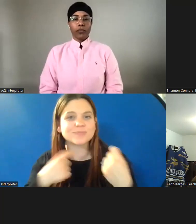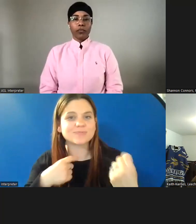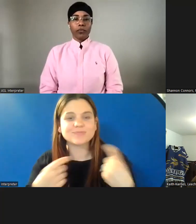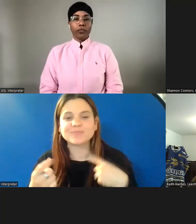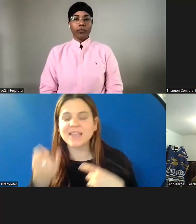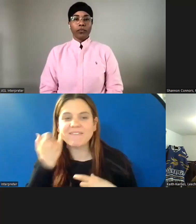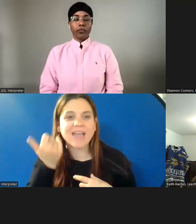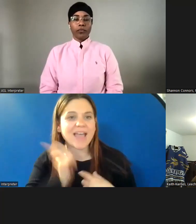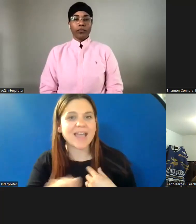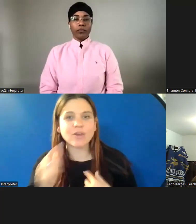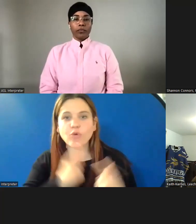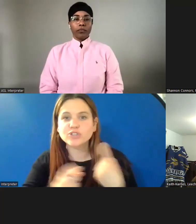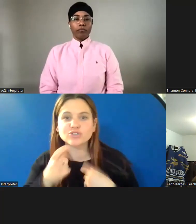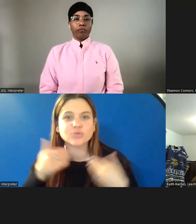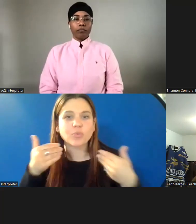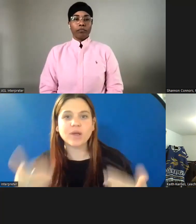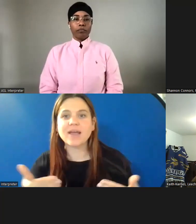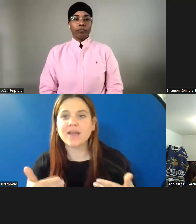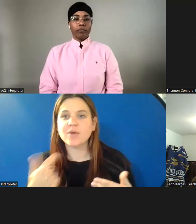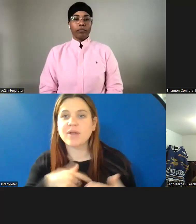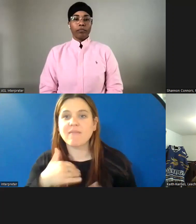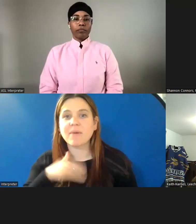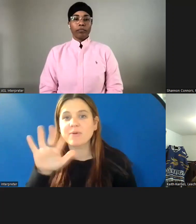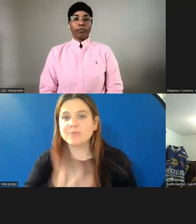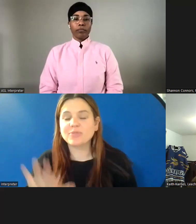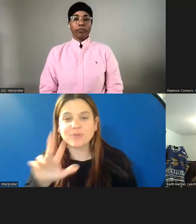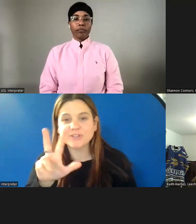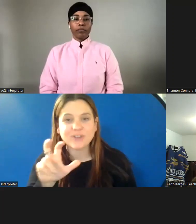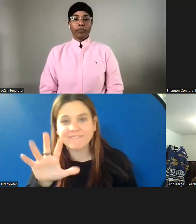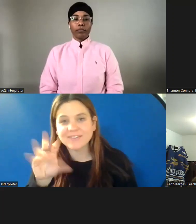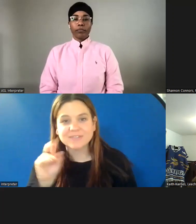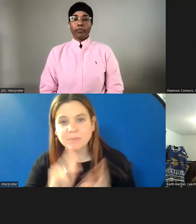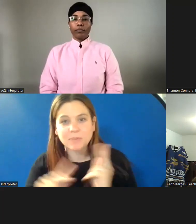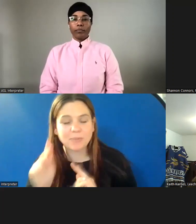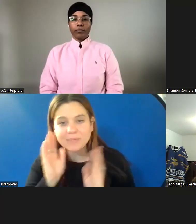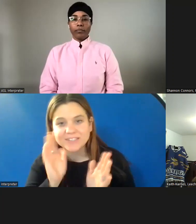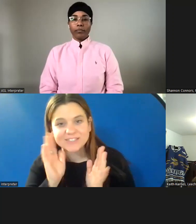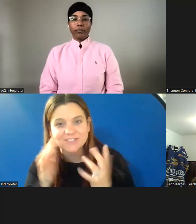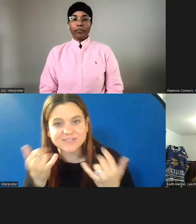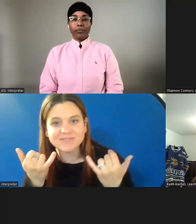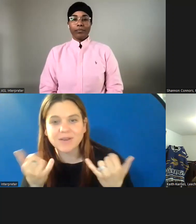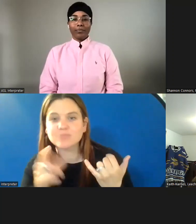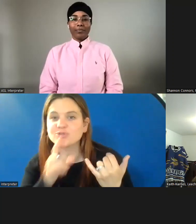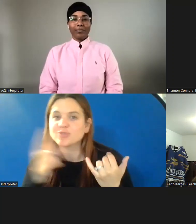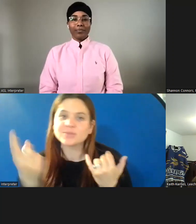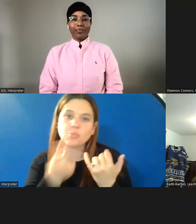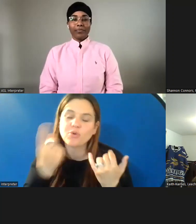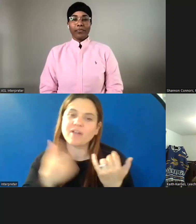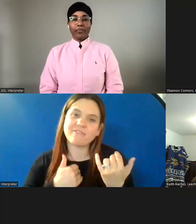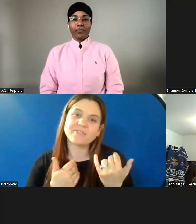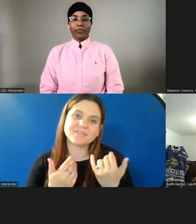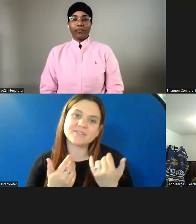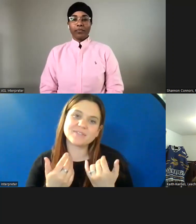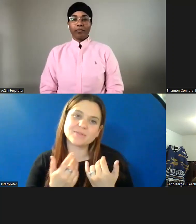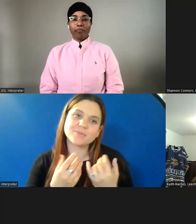anything. We've got over 350 of you out there, so I'm sure we'll be able to round up a few more questions.